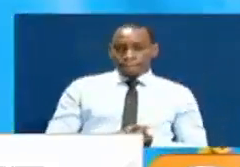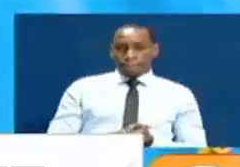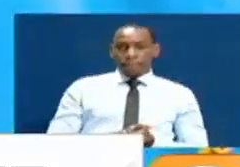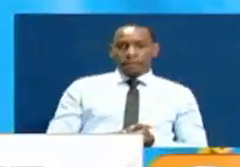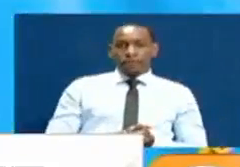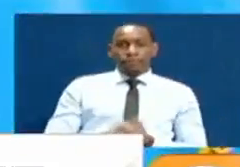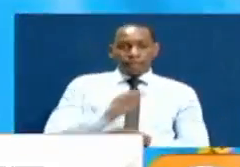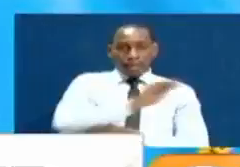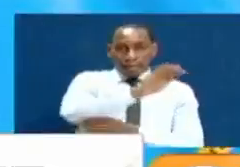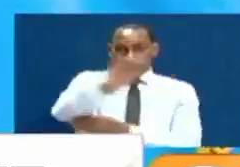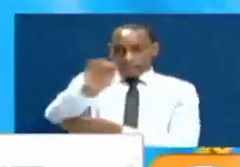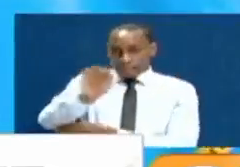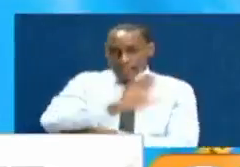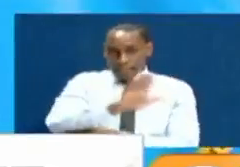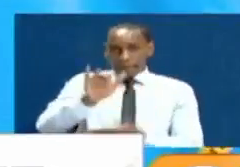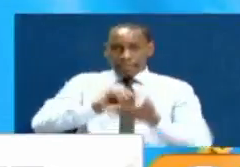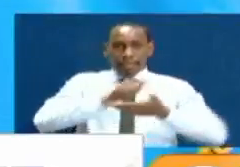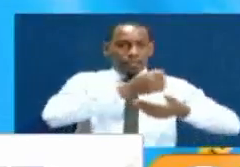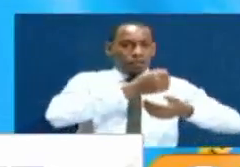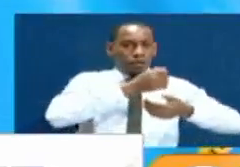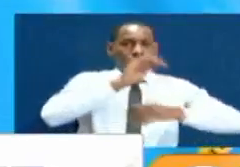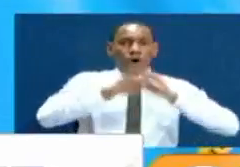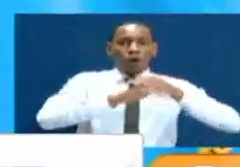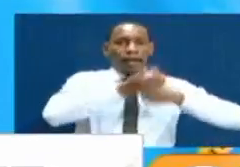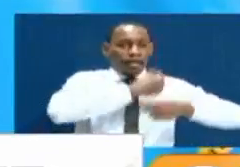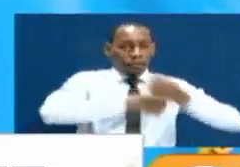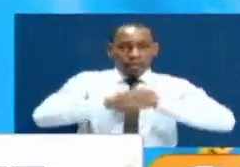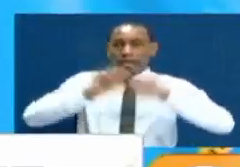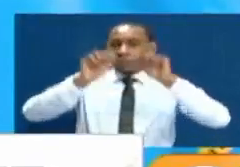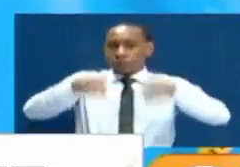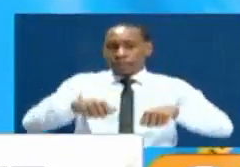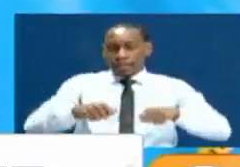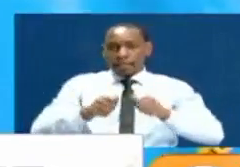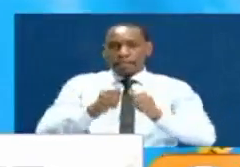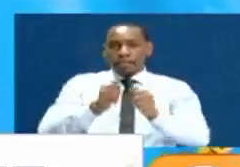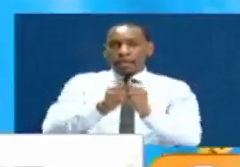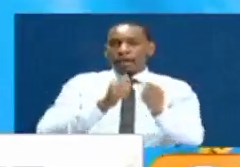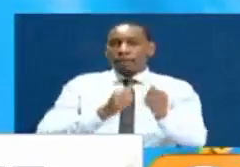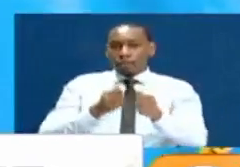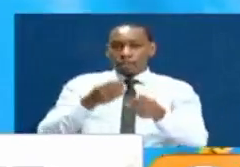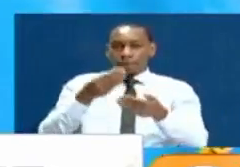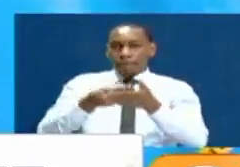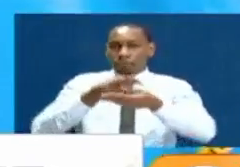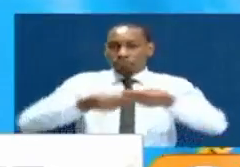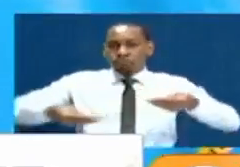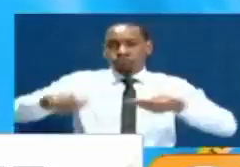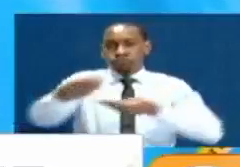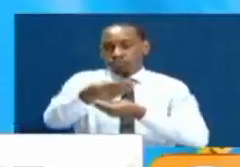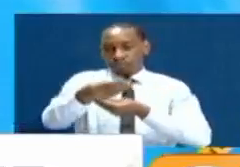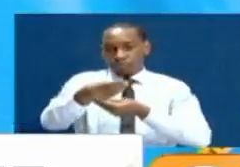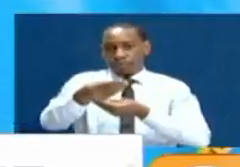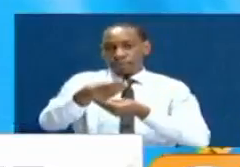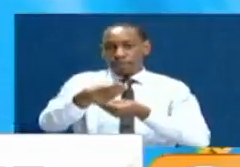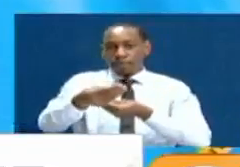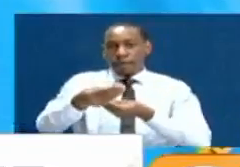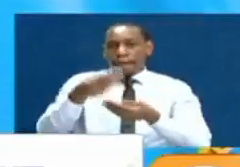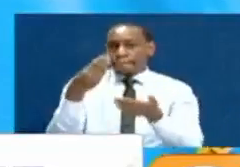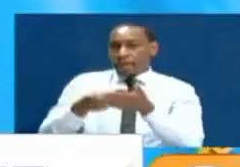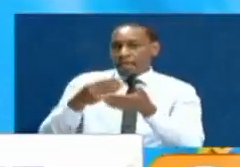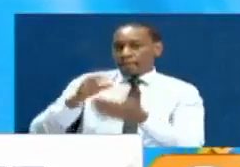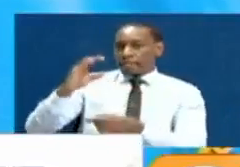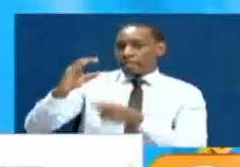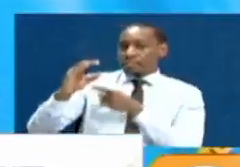you to take all the measures that you can to avoid exchanging notes and coins. Physical